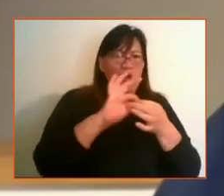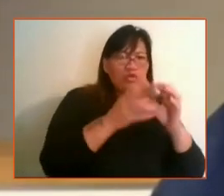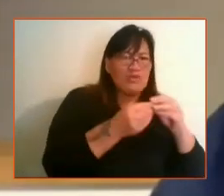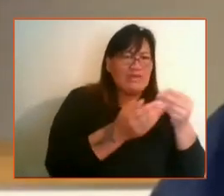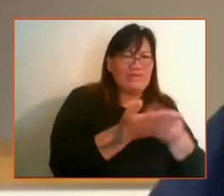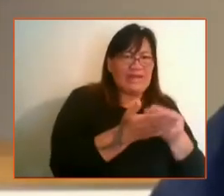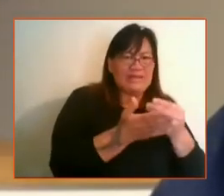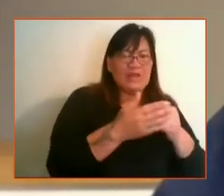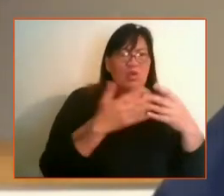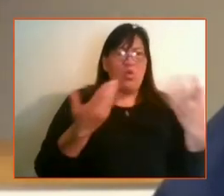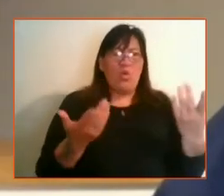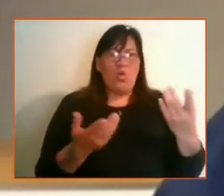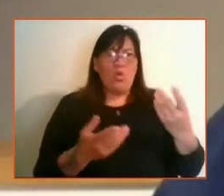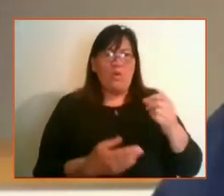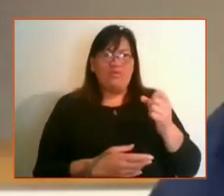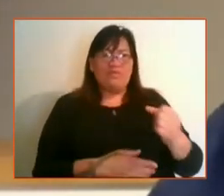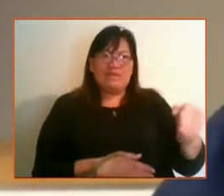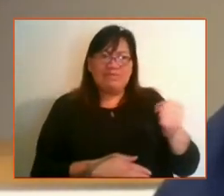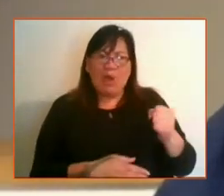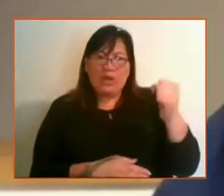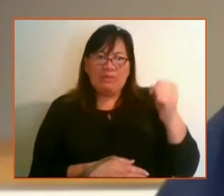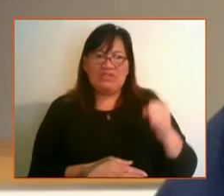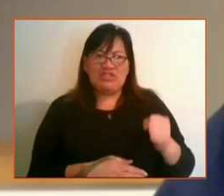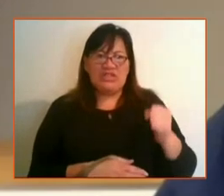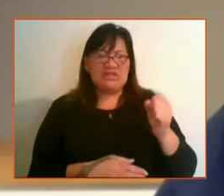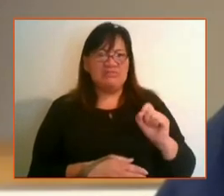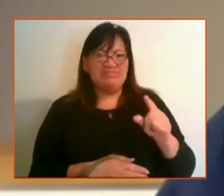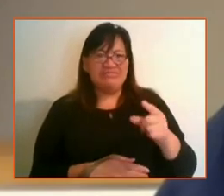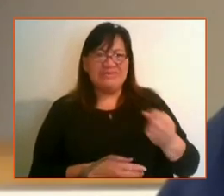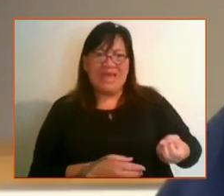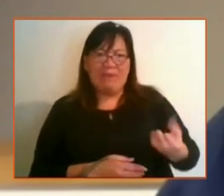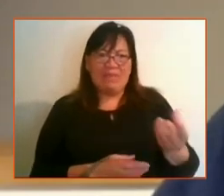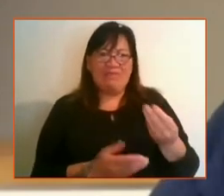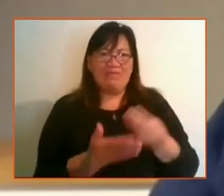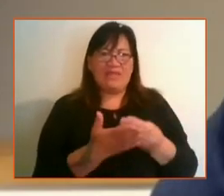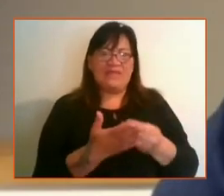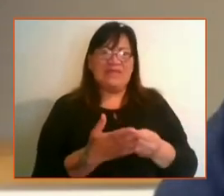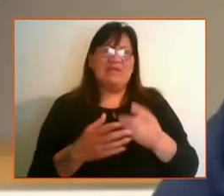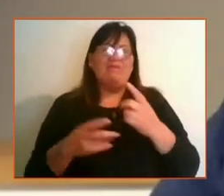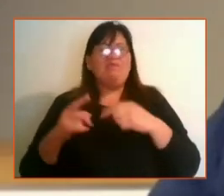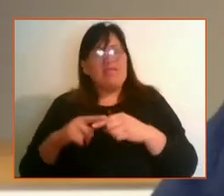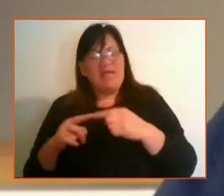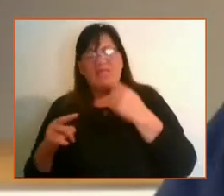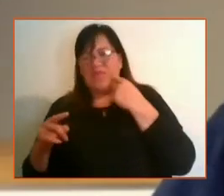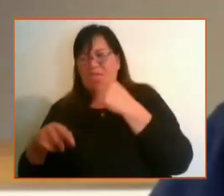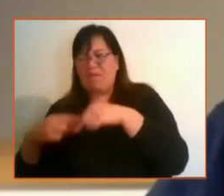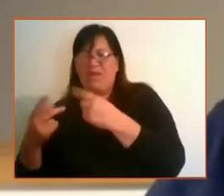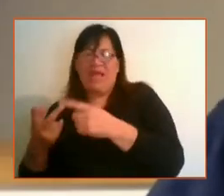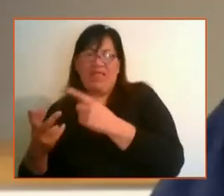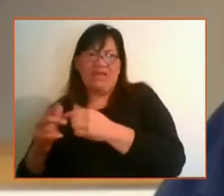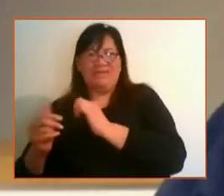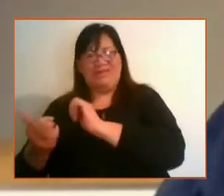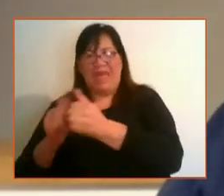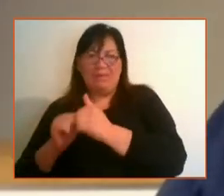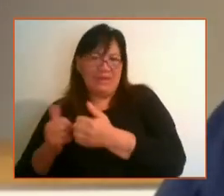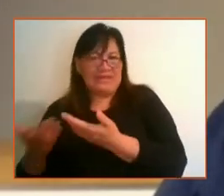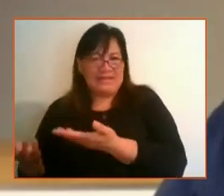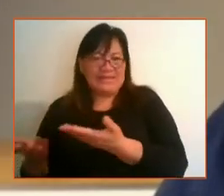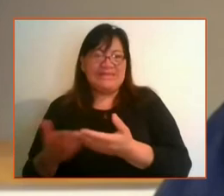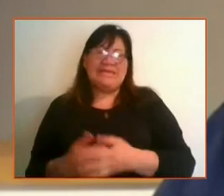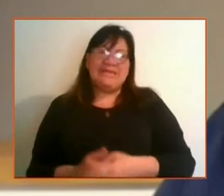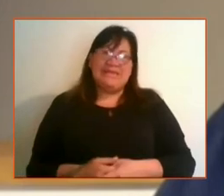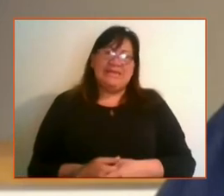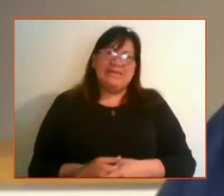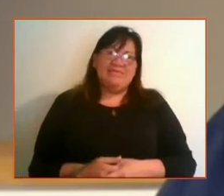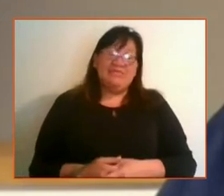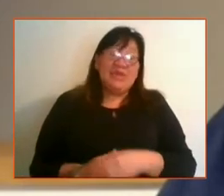about pokies versus some of the other elements of gaming, I guess. Because it all